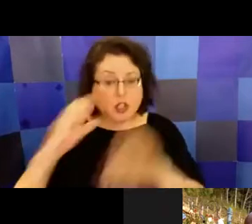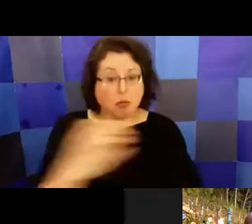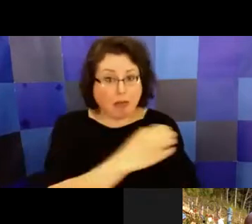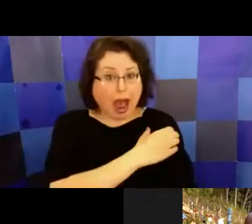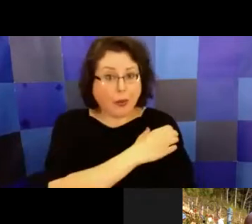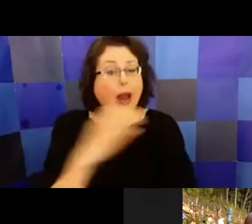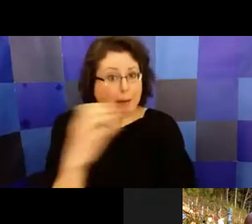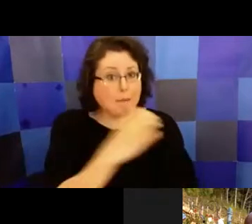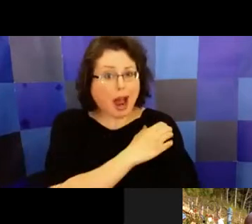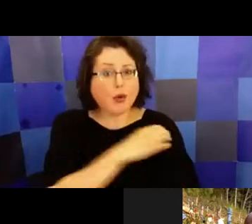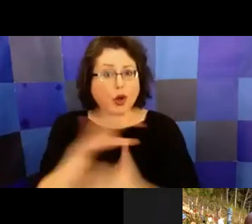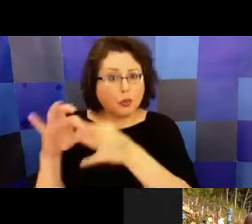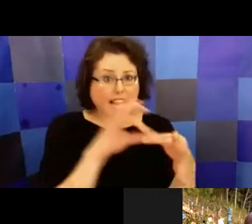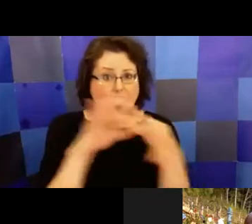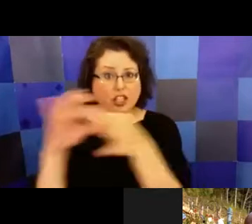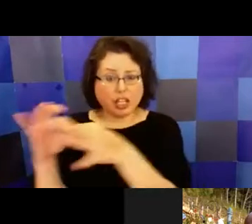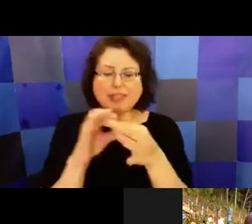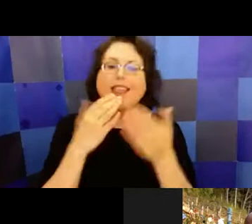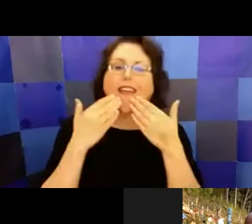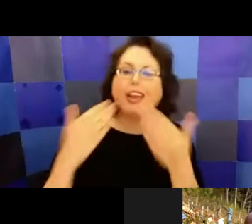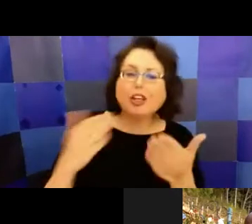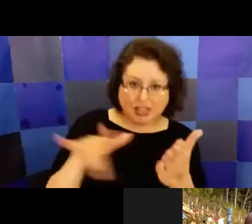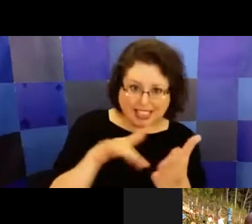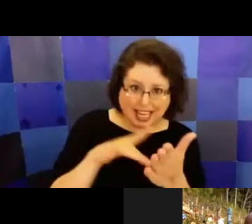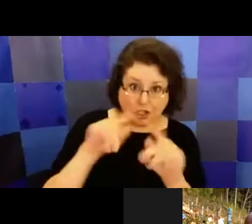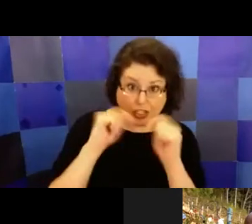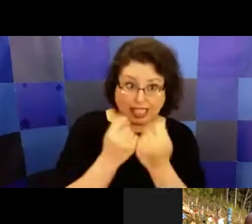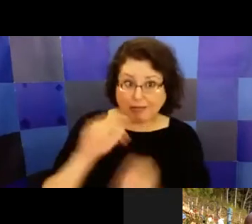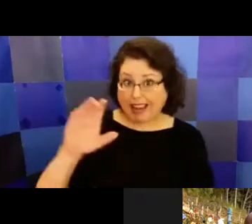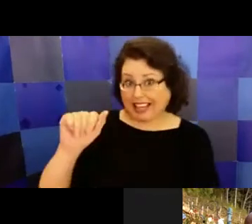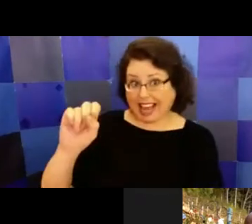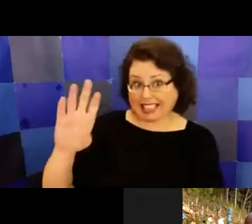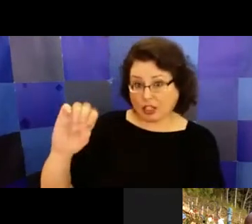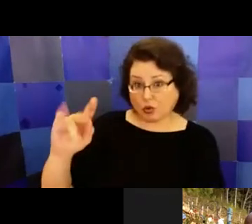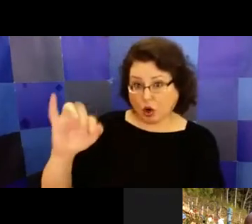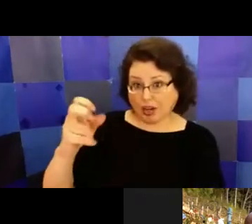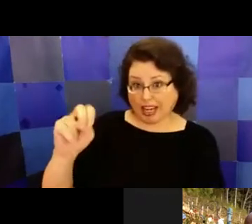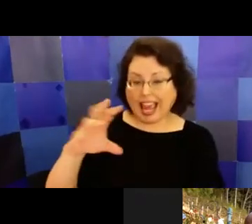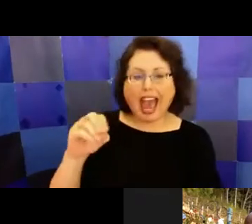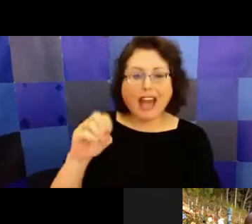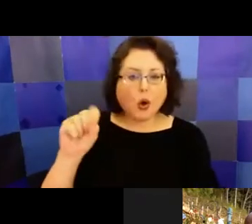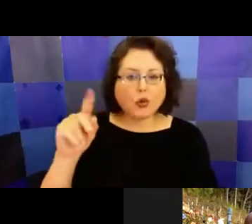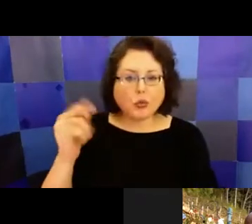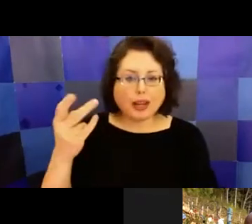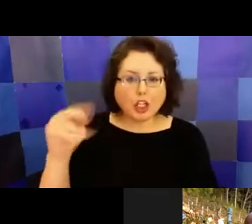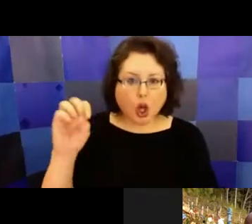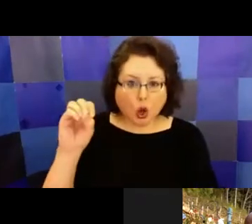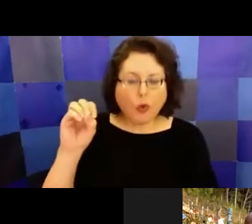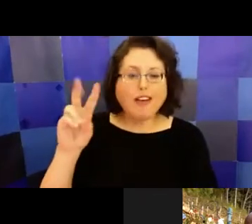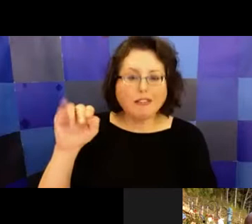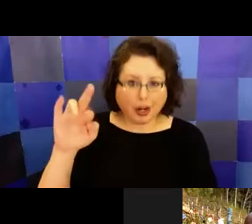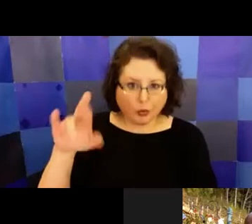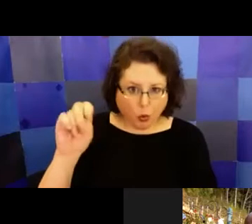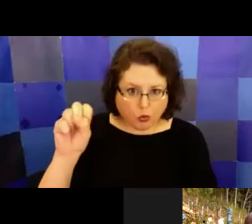relations. Our thanks to our center team, particularly Cassia Krogan and Sueño Viveros, for their care of this event, and